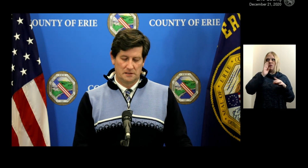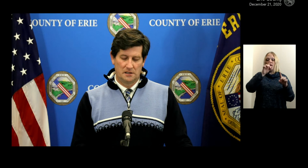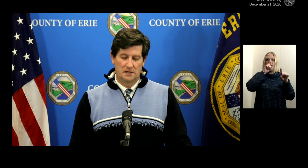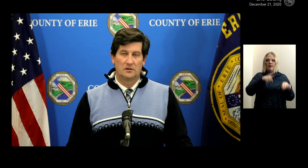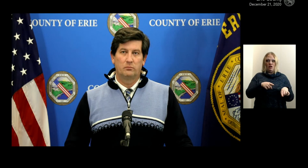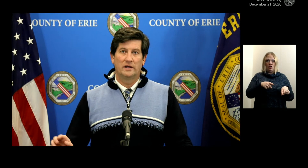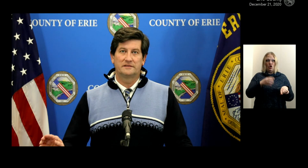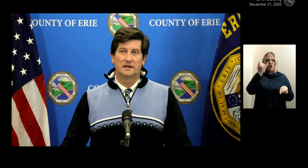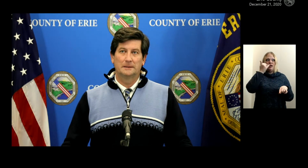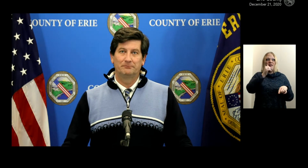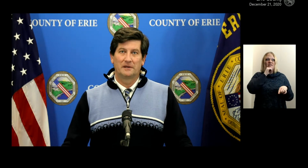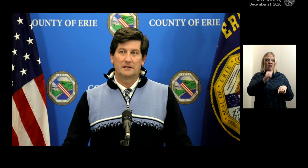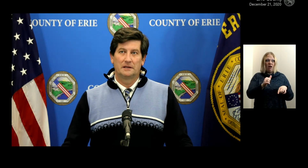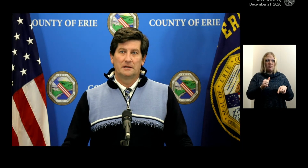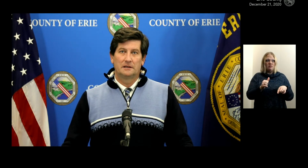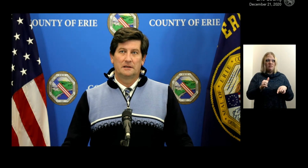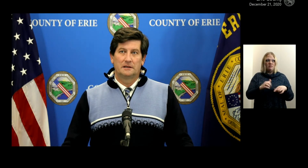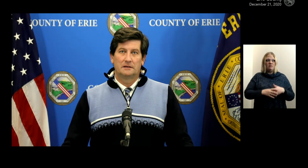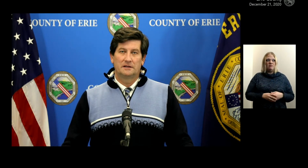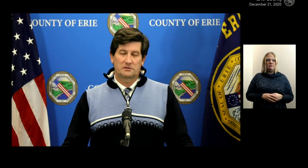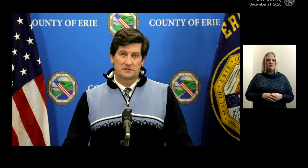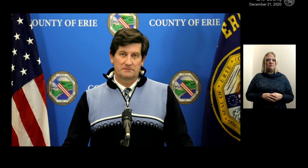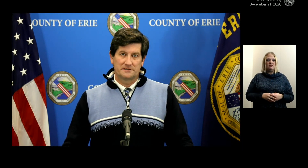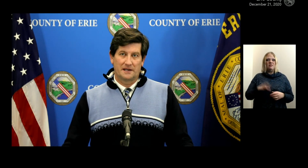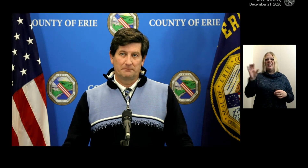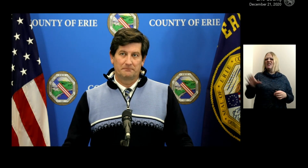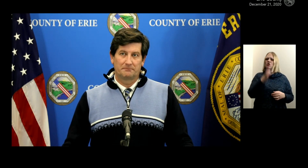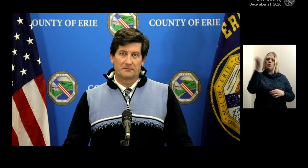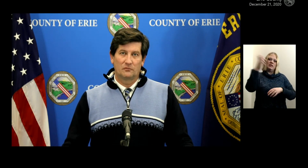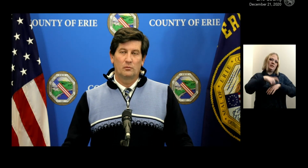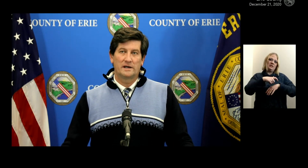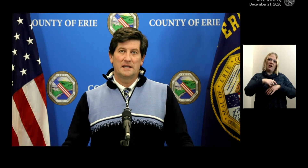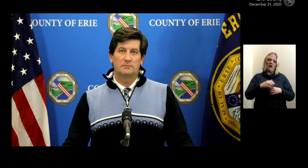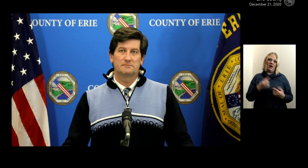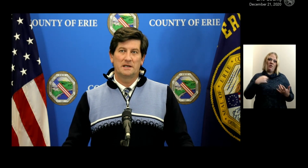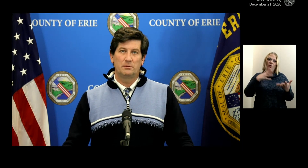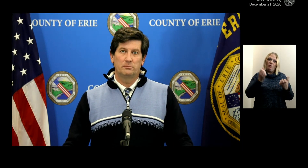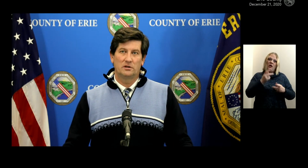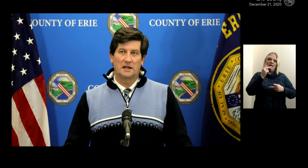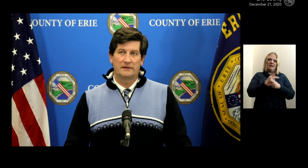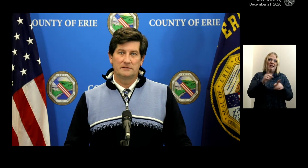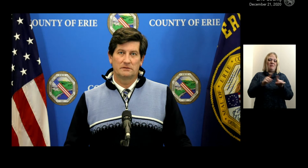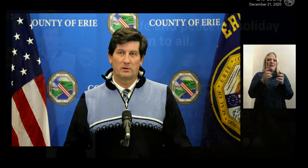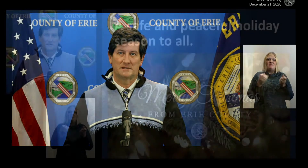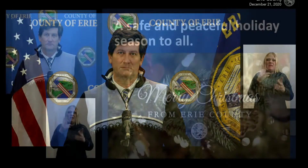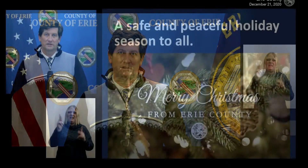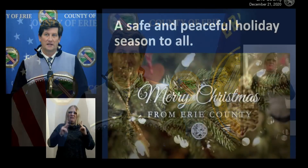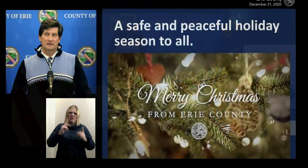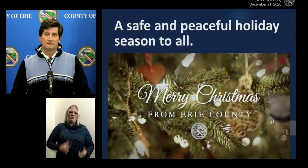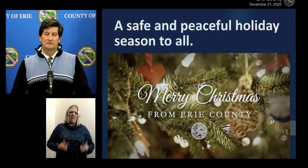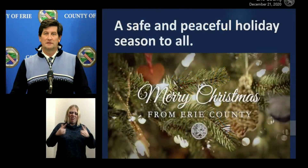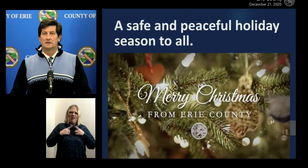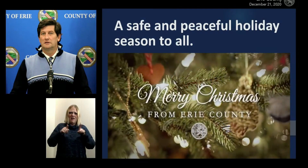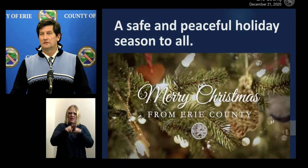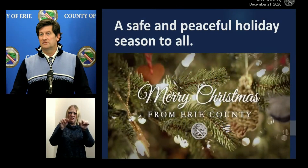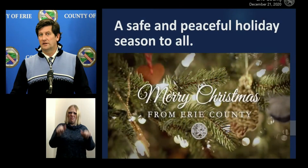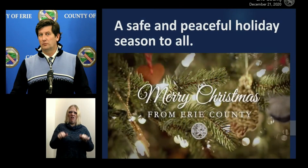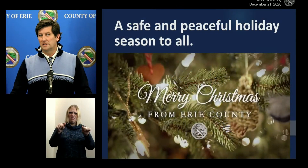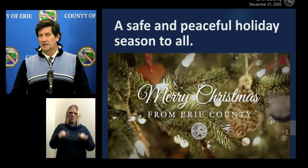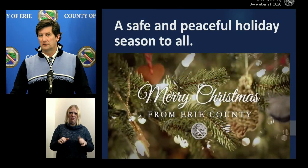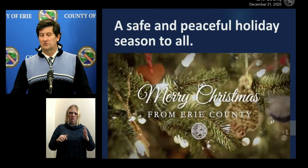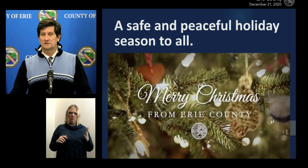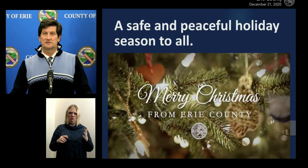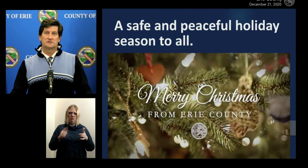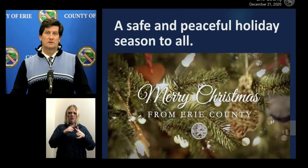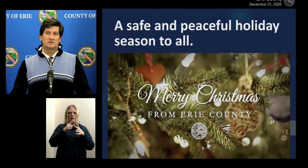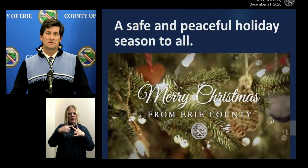otherwise. But it's Christmas time. We want to keep as many people alive as we possibly can so that we can